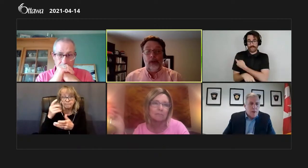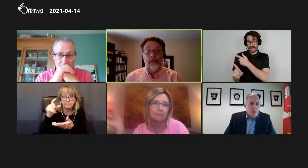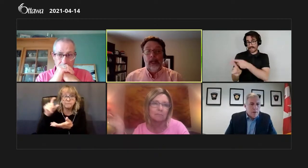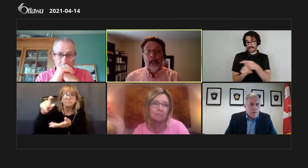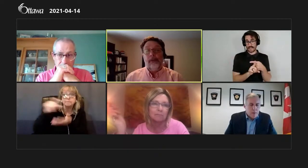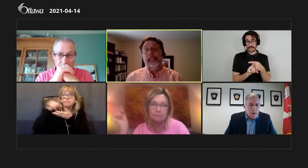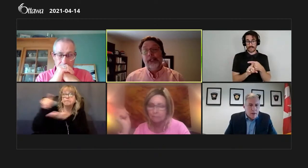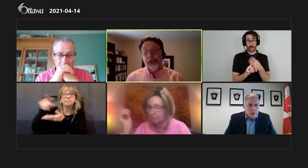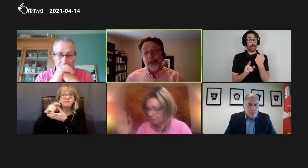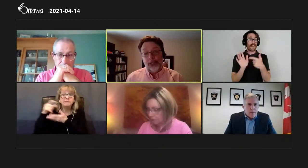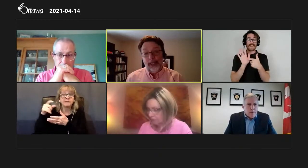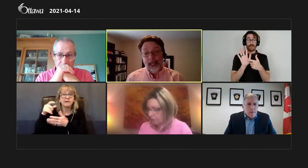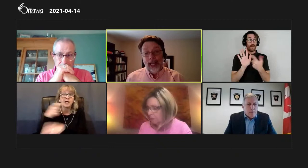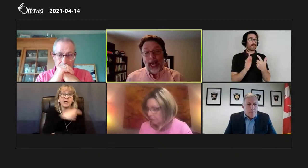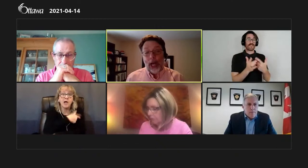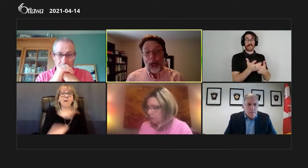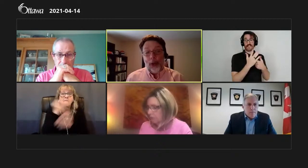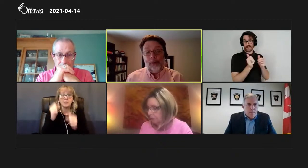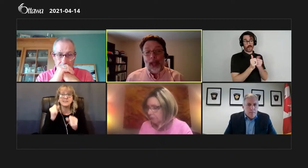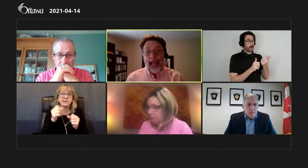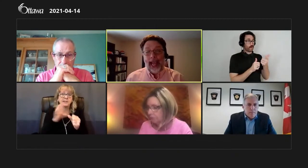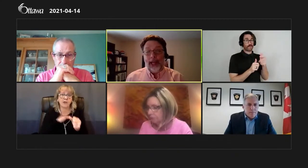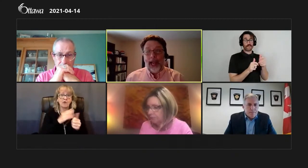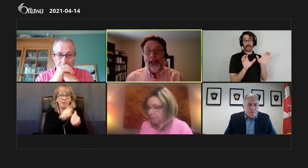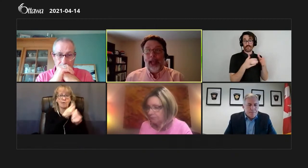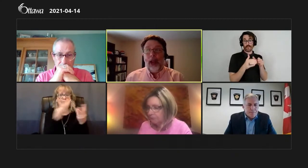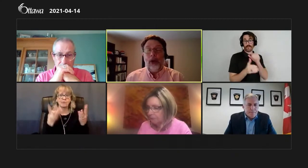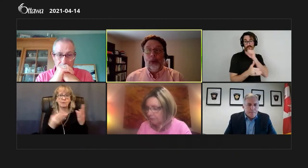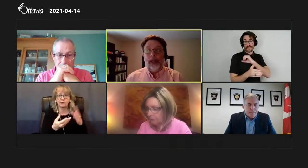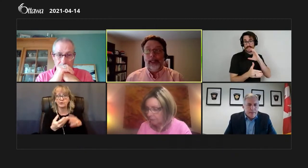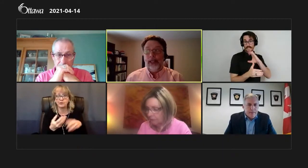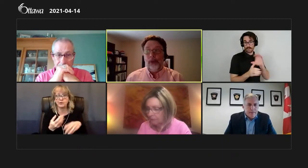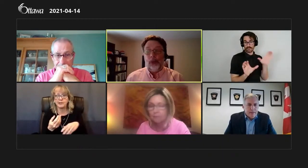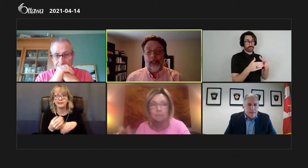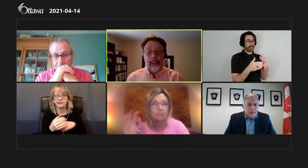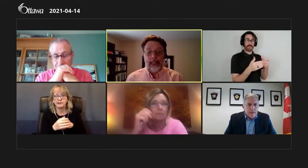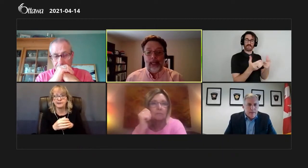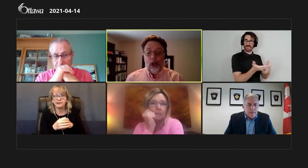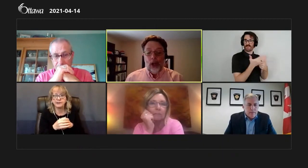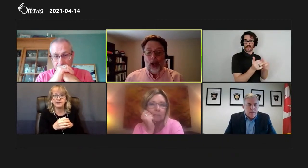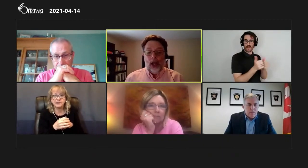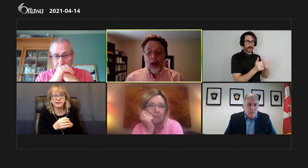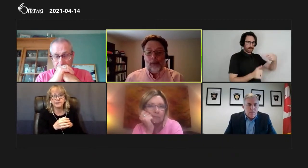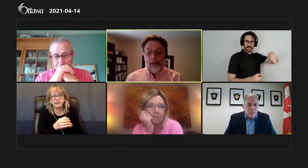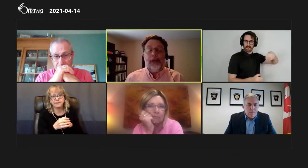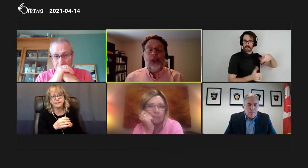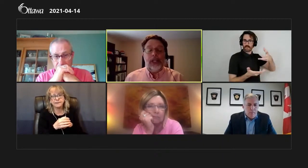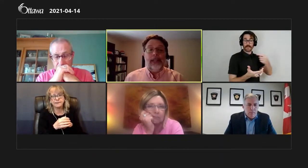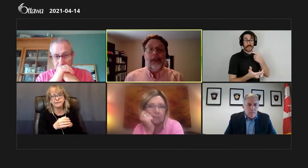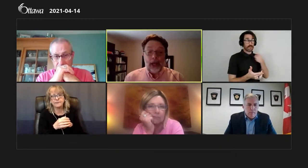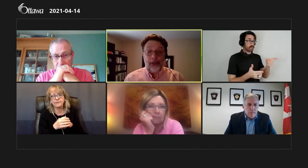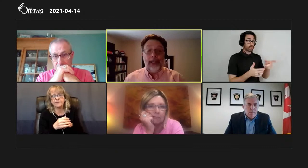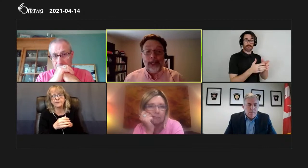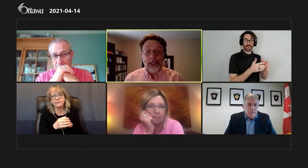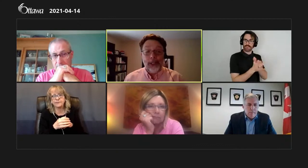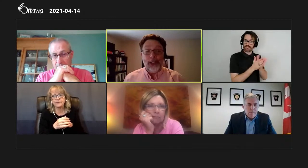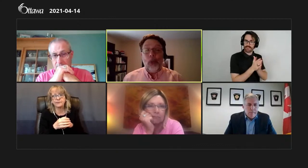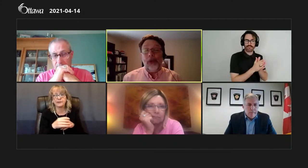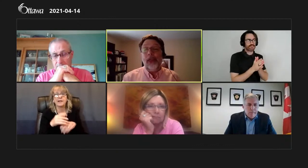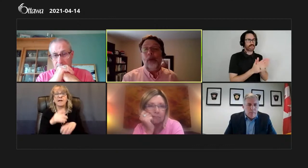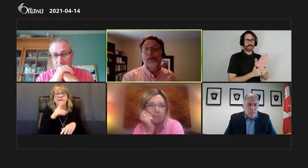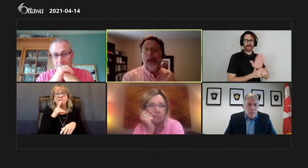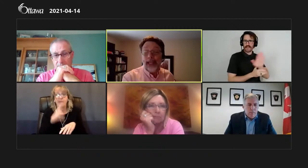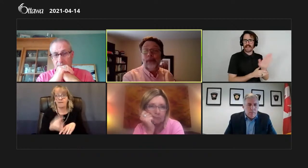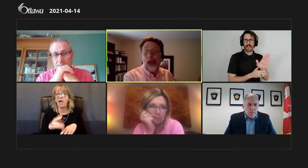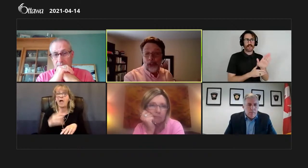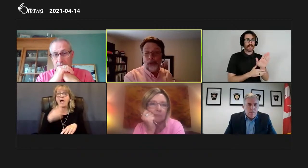group of seniors. And they were really, really interested in their health conditions and whether